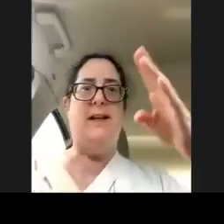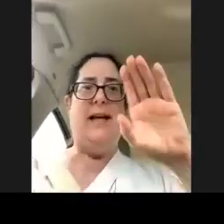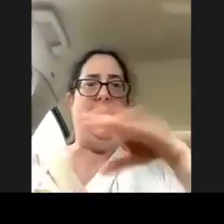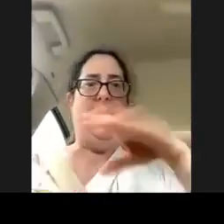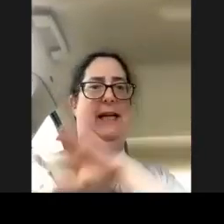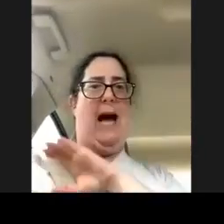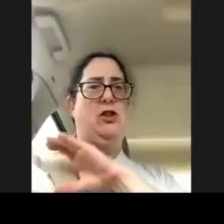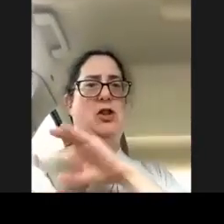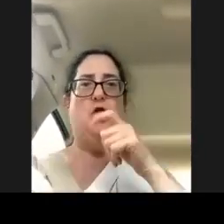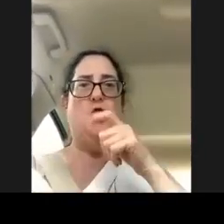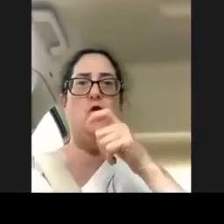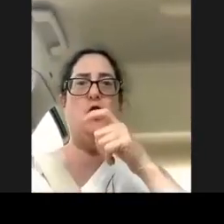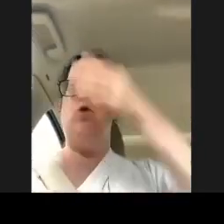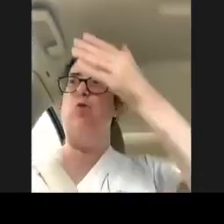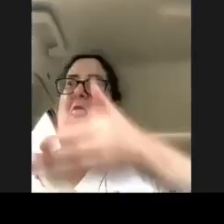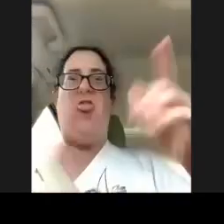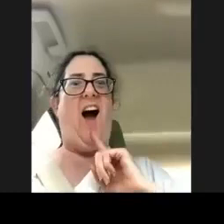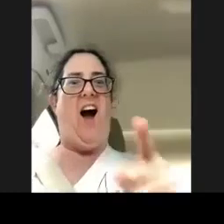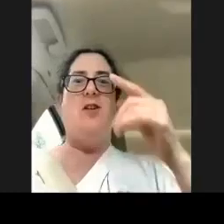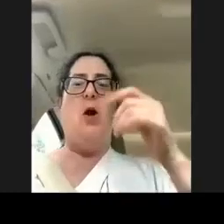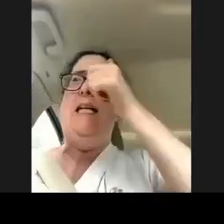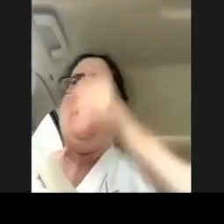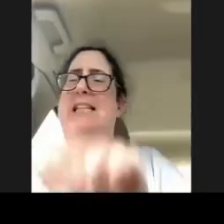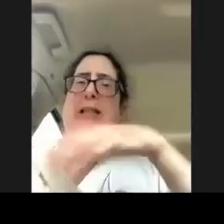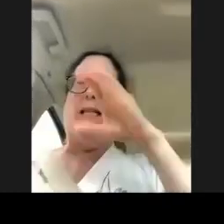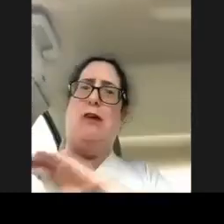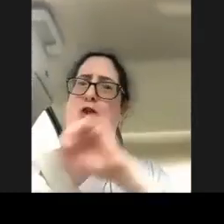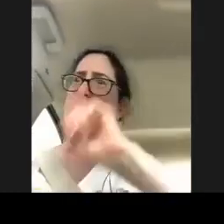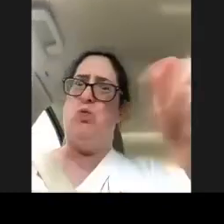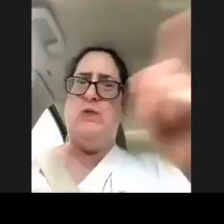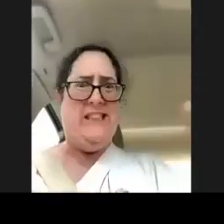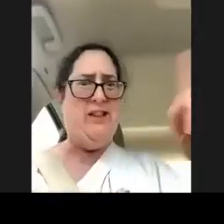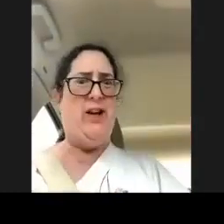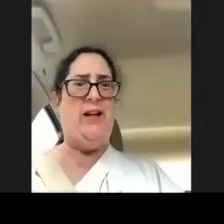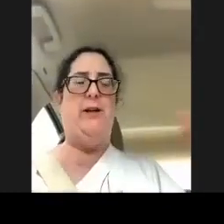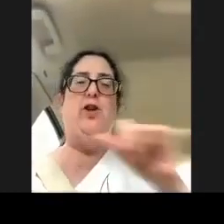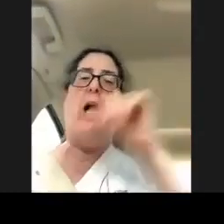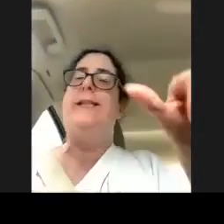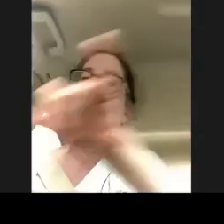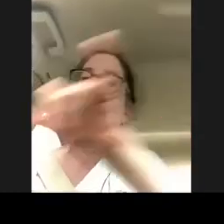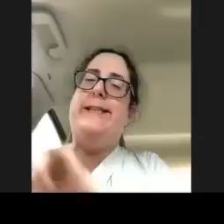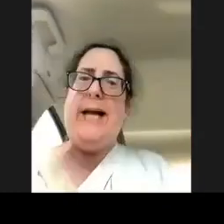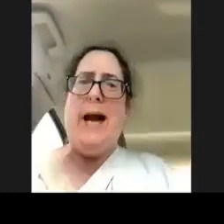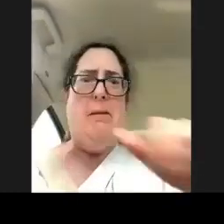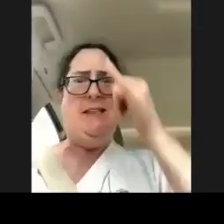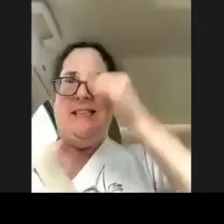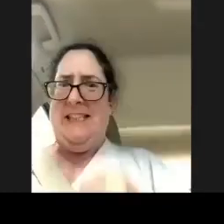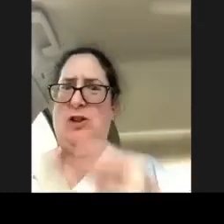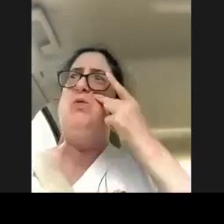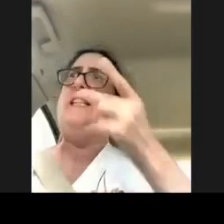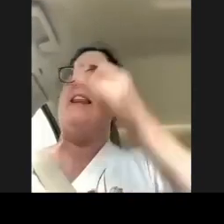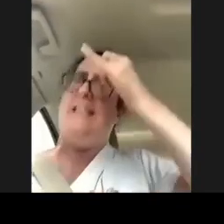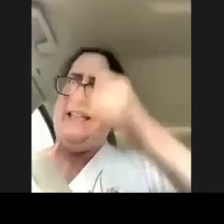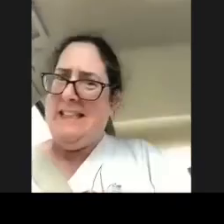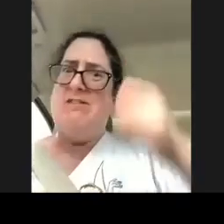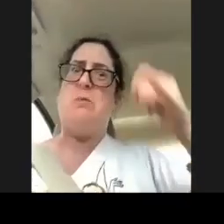I've been trying to come up with some characters, you know, who are different, who are not the same,